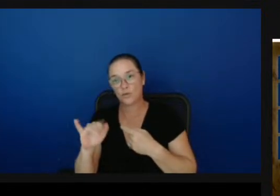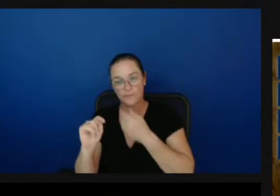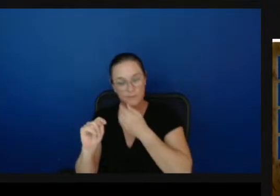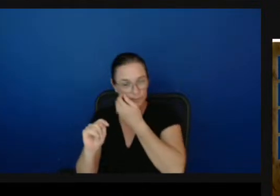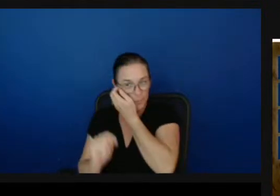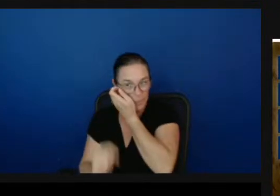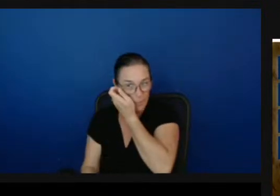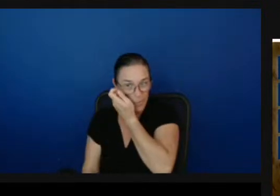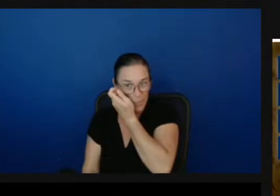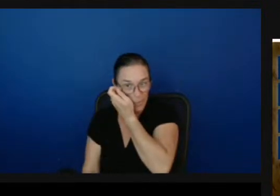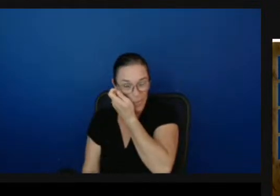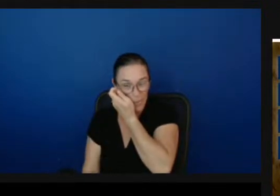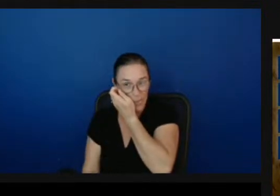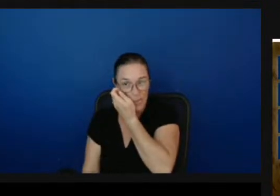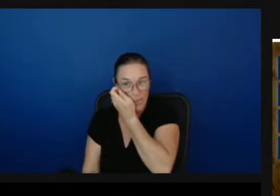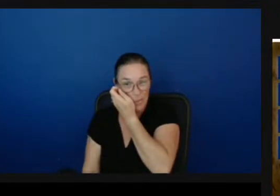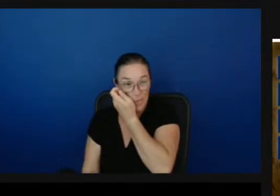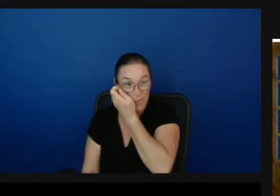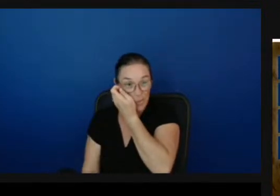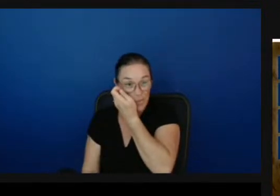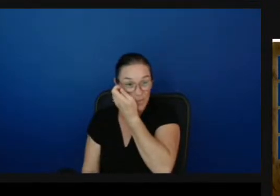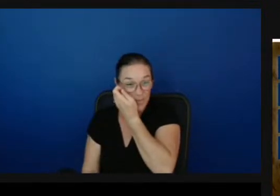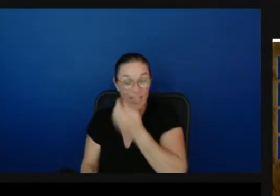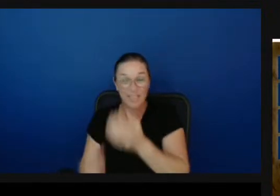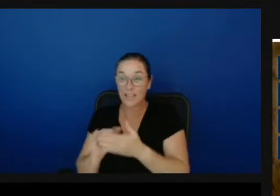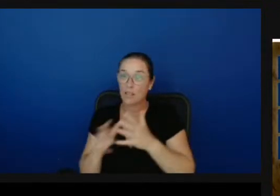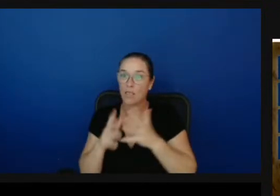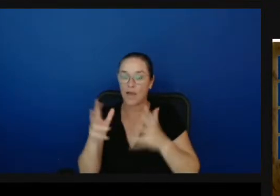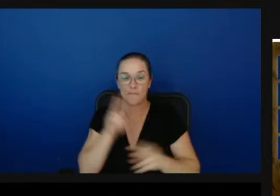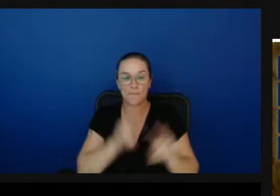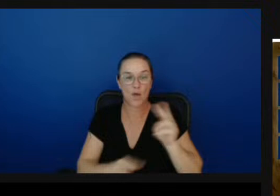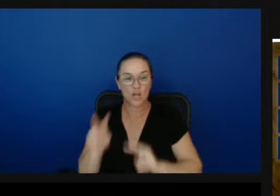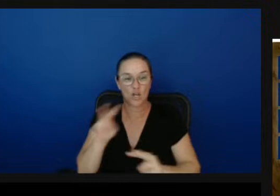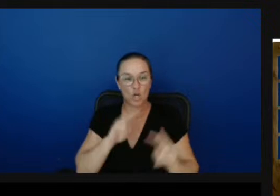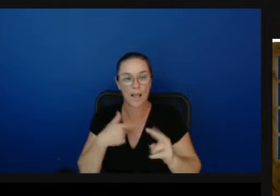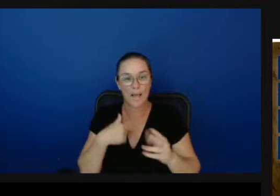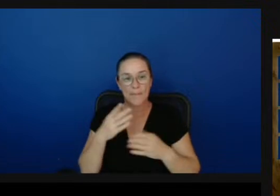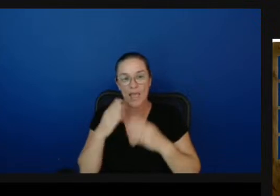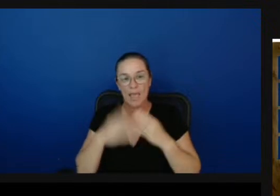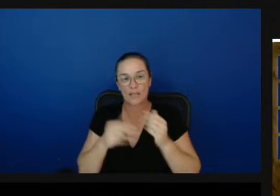All right, so that is a lot of monitoring. I'm going to end it with our